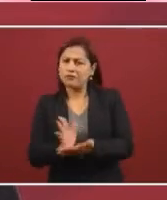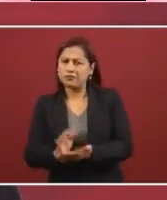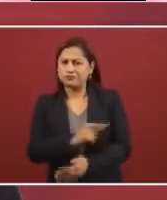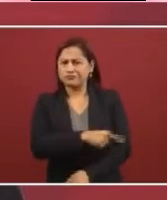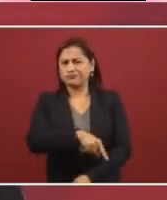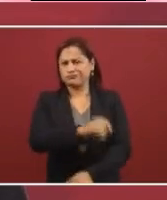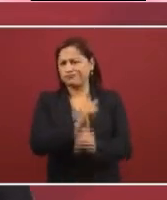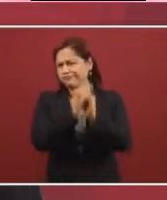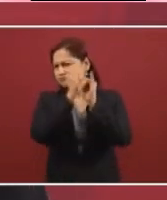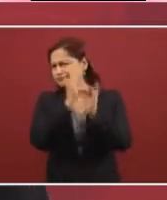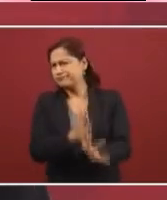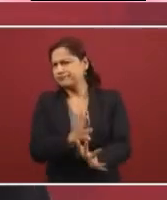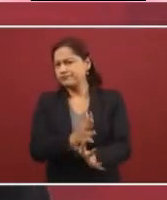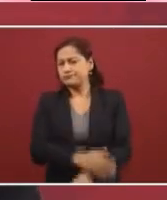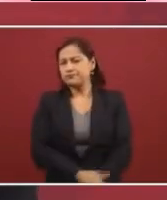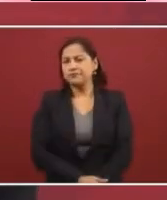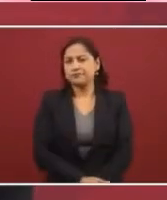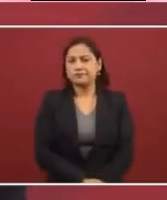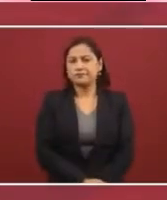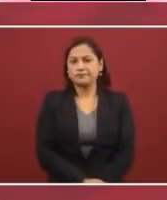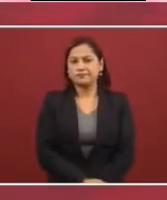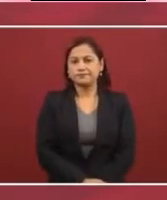treacherous.